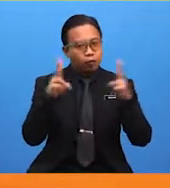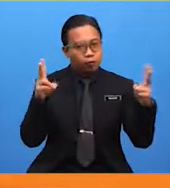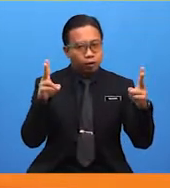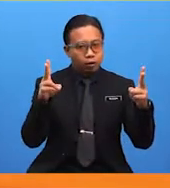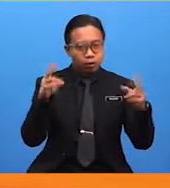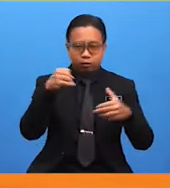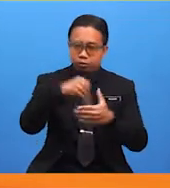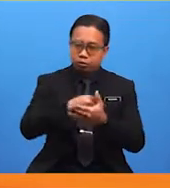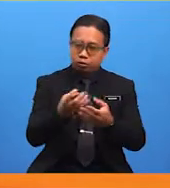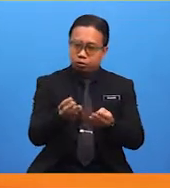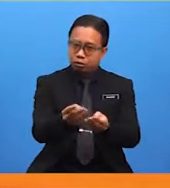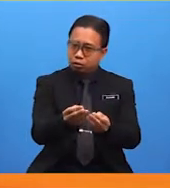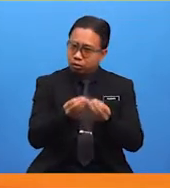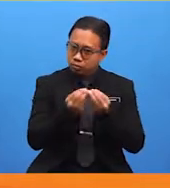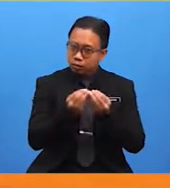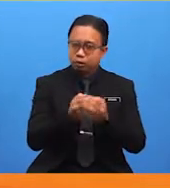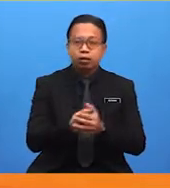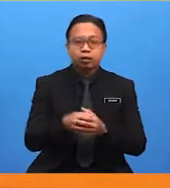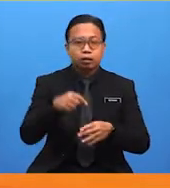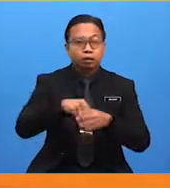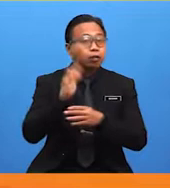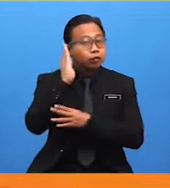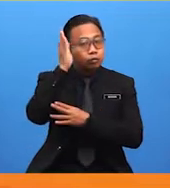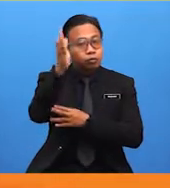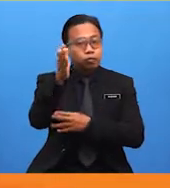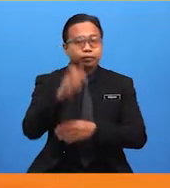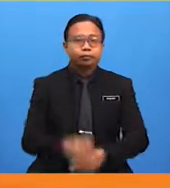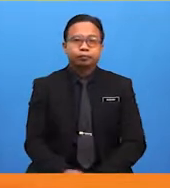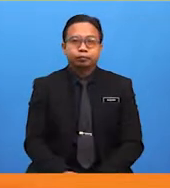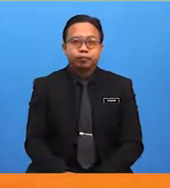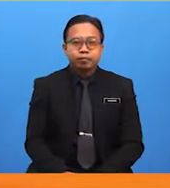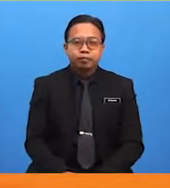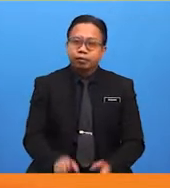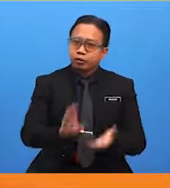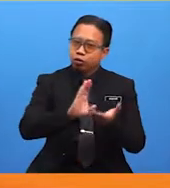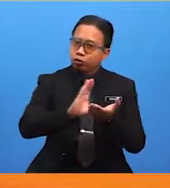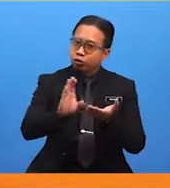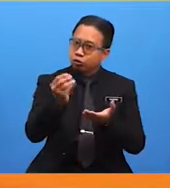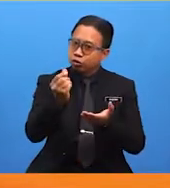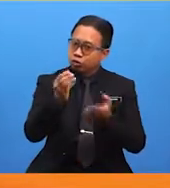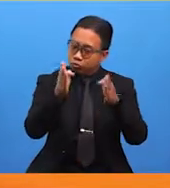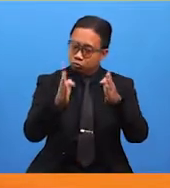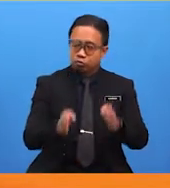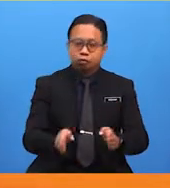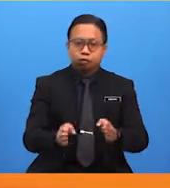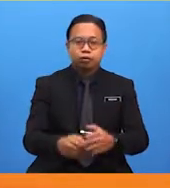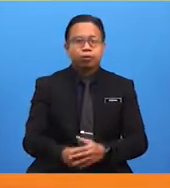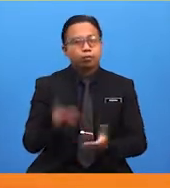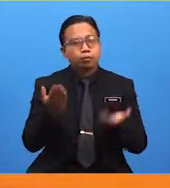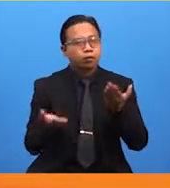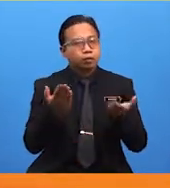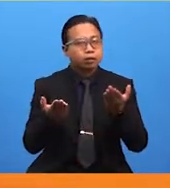in demand in the near future. Cashiers, on the other hand, may